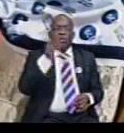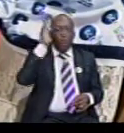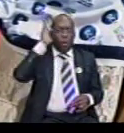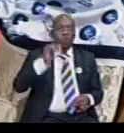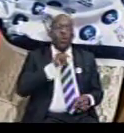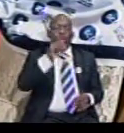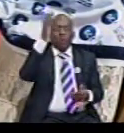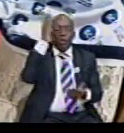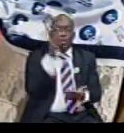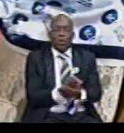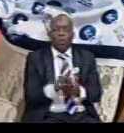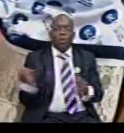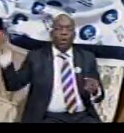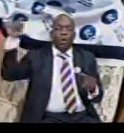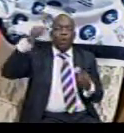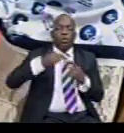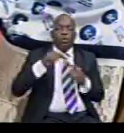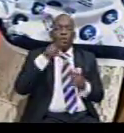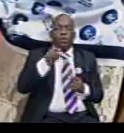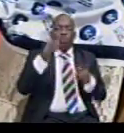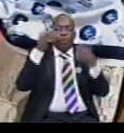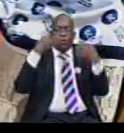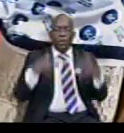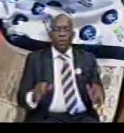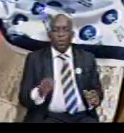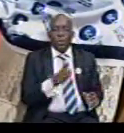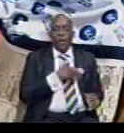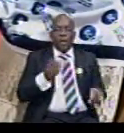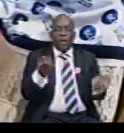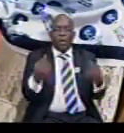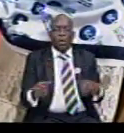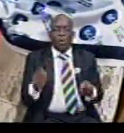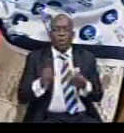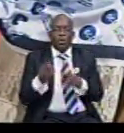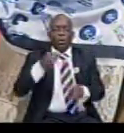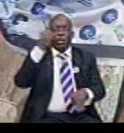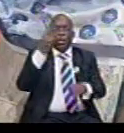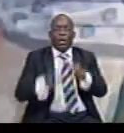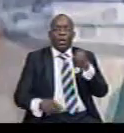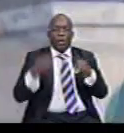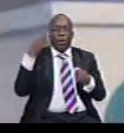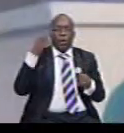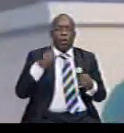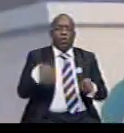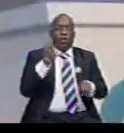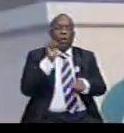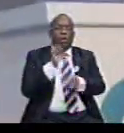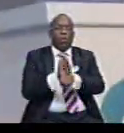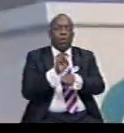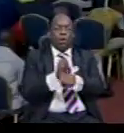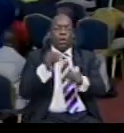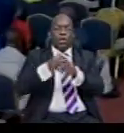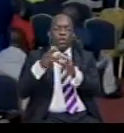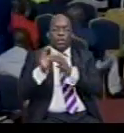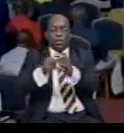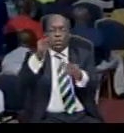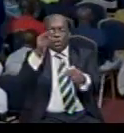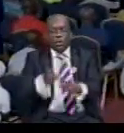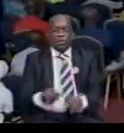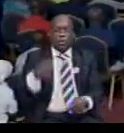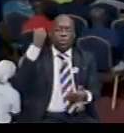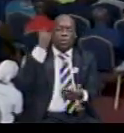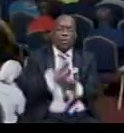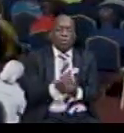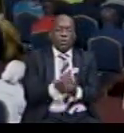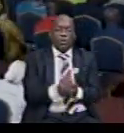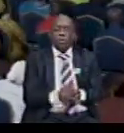stop until you finish and come to the end of your assignment in Jesus' name. Look at three